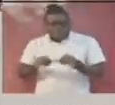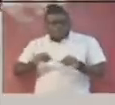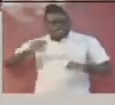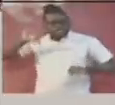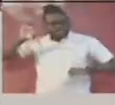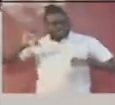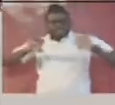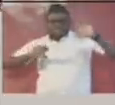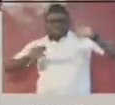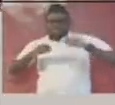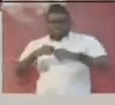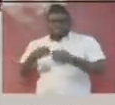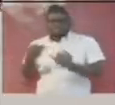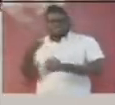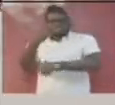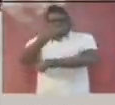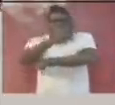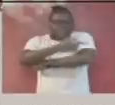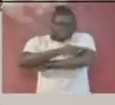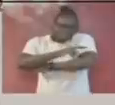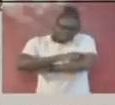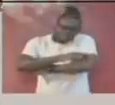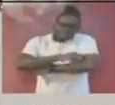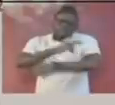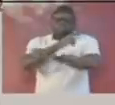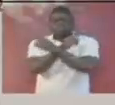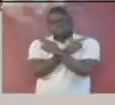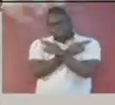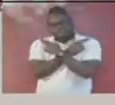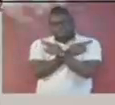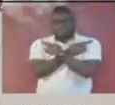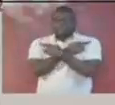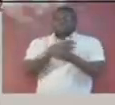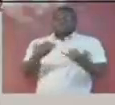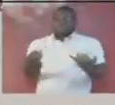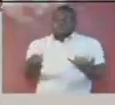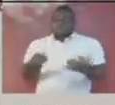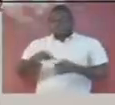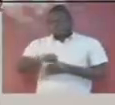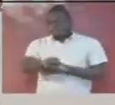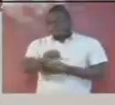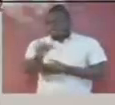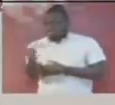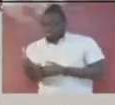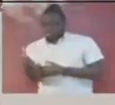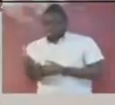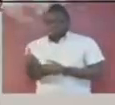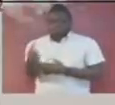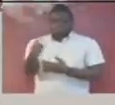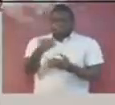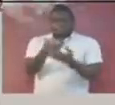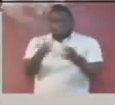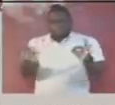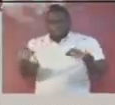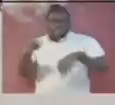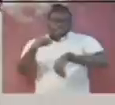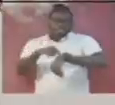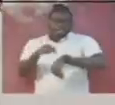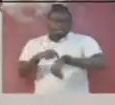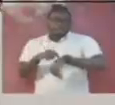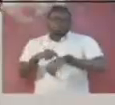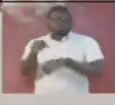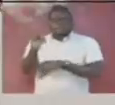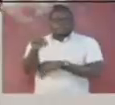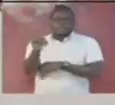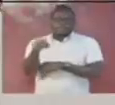some extracurricular activity within the framework of what's allowed during the pandemic, what you can do safely. So you still need to